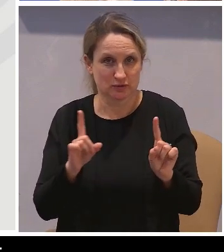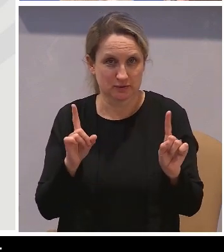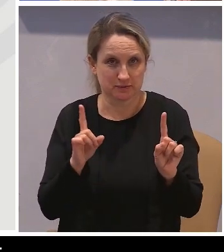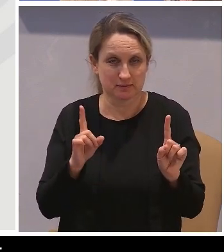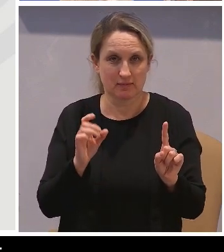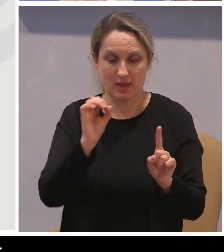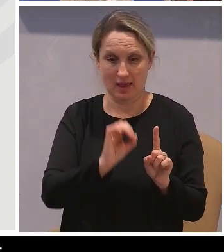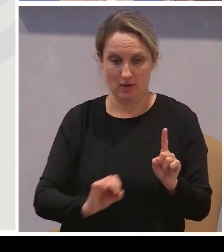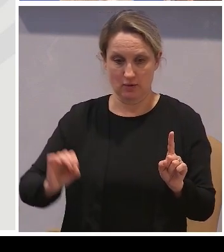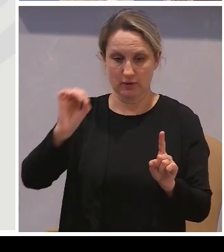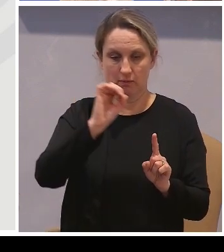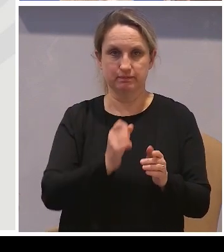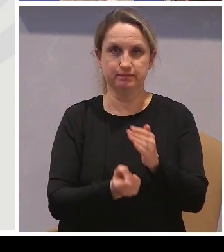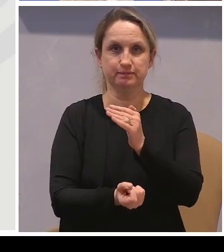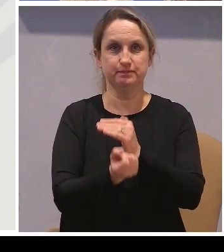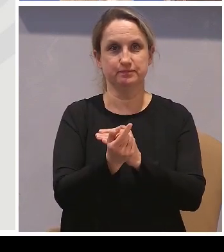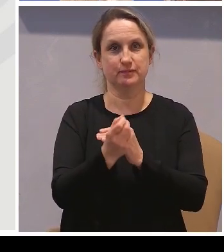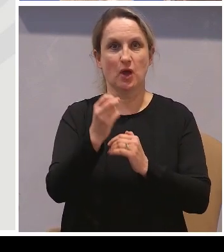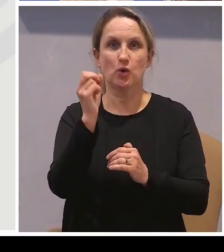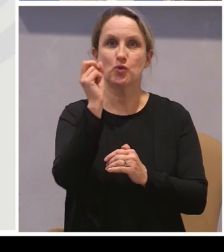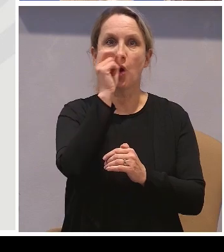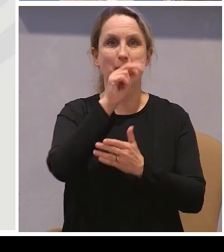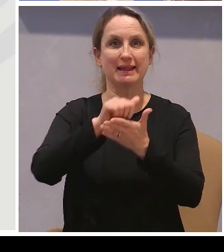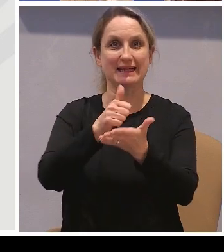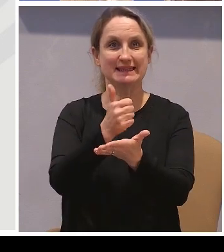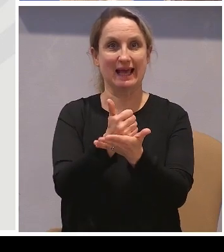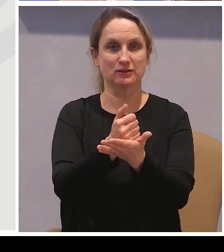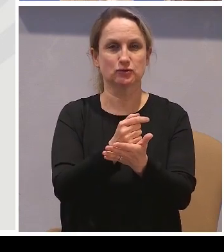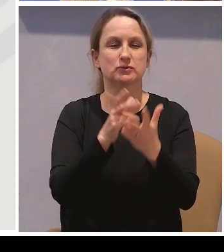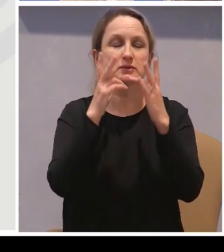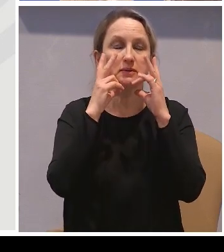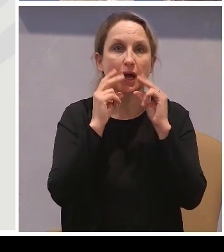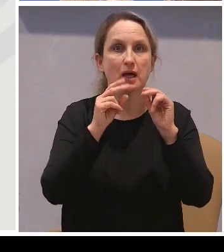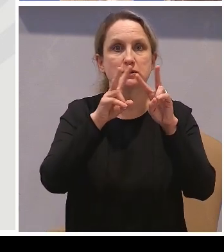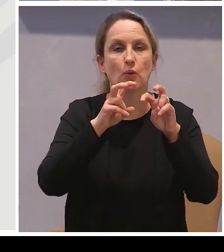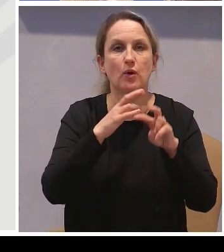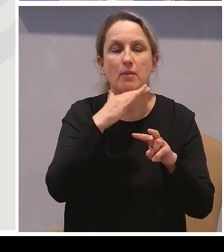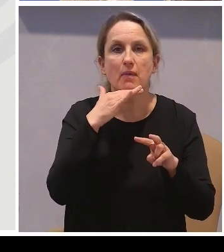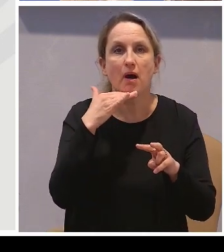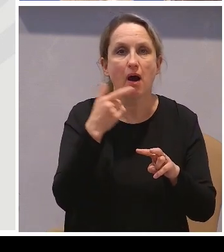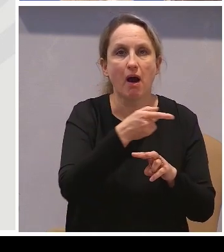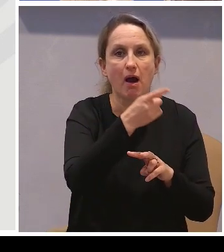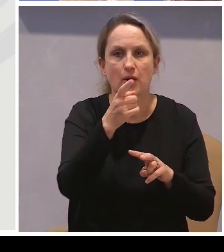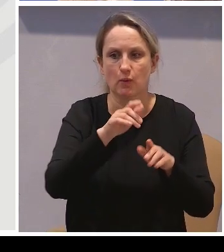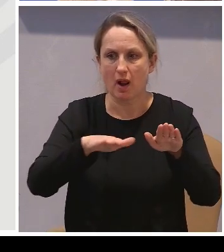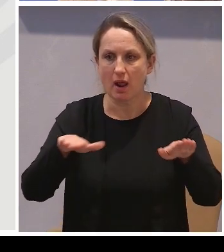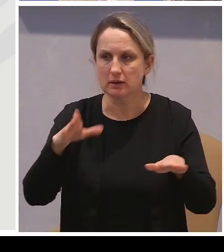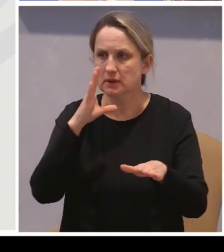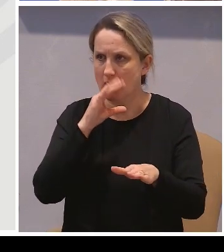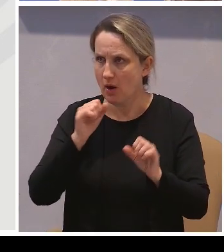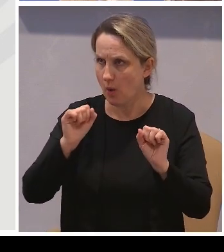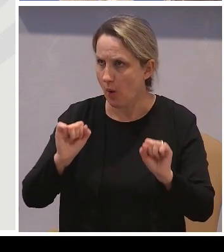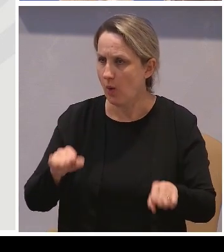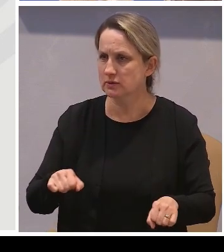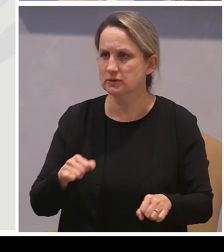mental state, Euroopas sellised so on. kompetentsikeskused, kus Also, tõesti tehakse palju uuringuid, kus competence osatakse centers nende lastega emerge in hakkama Europe, saada, nende where vanemate